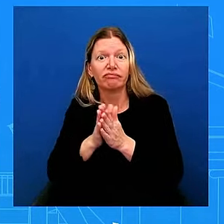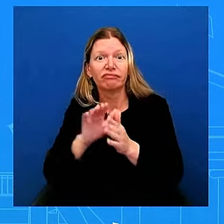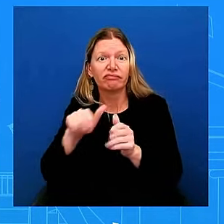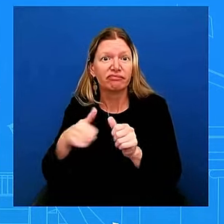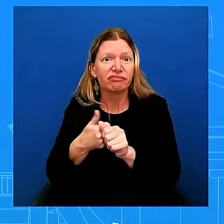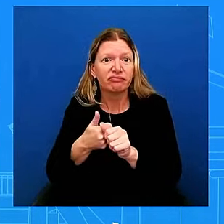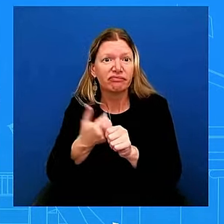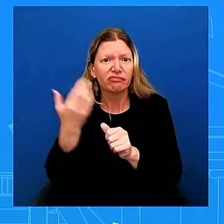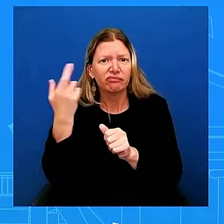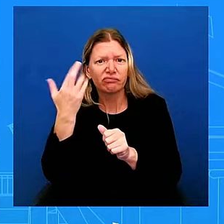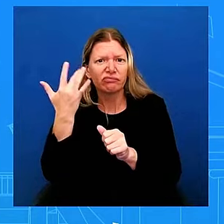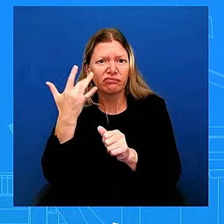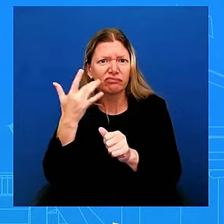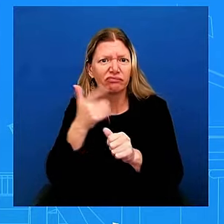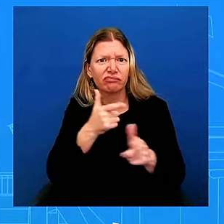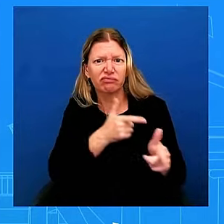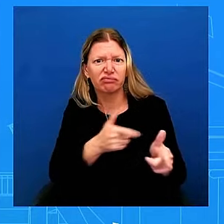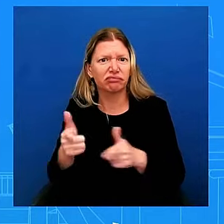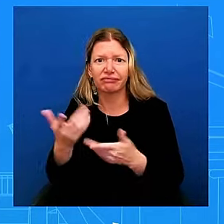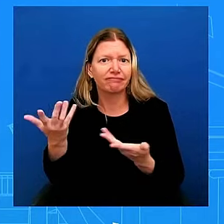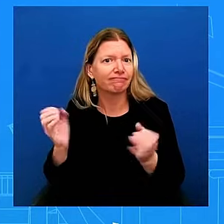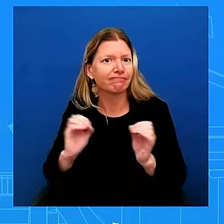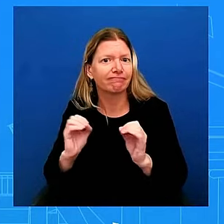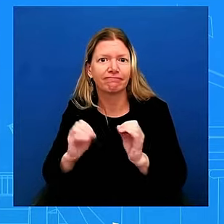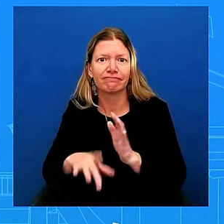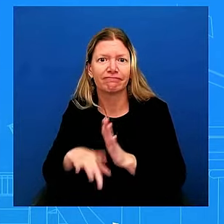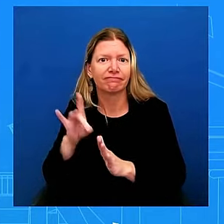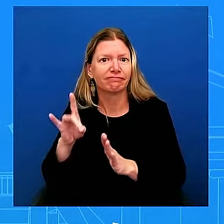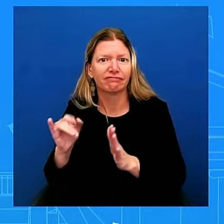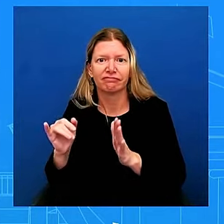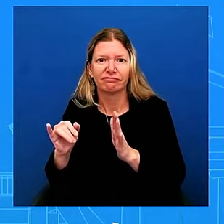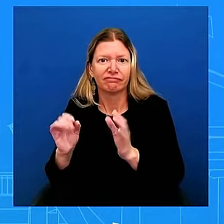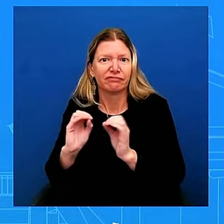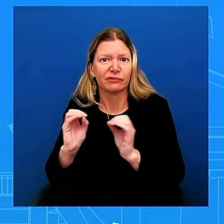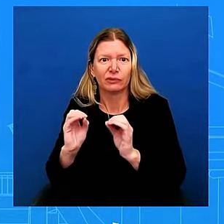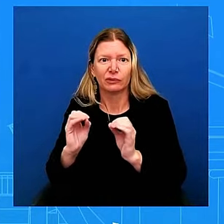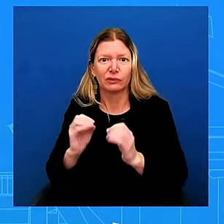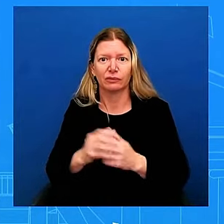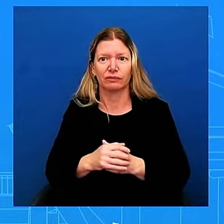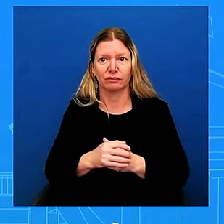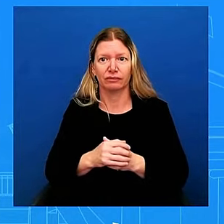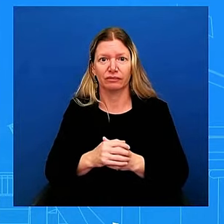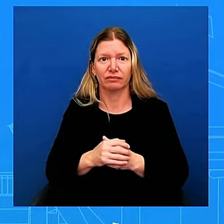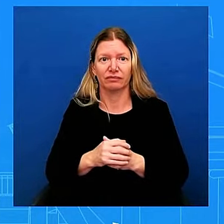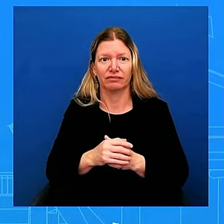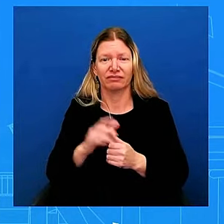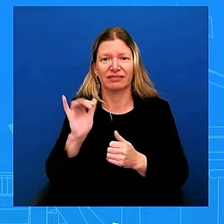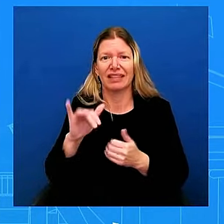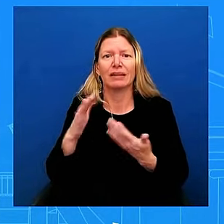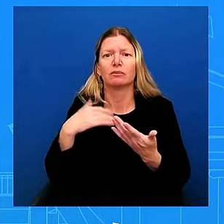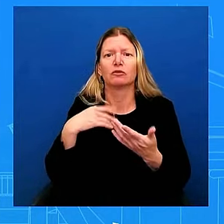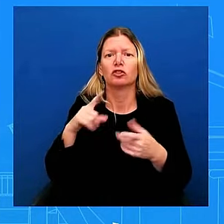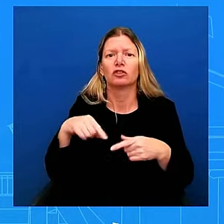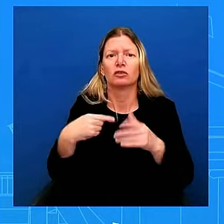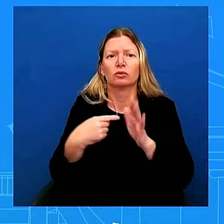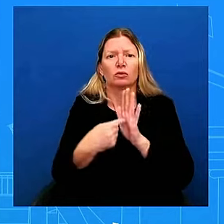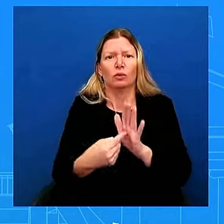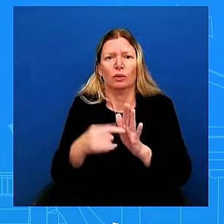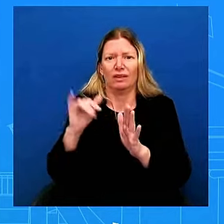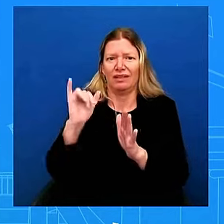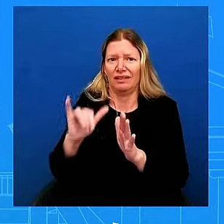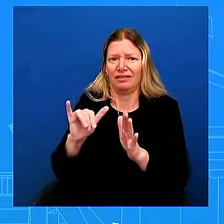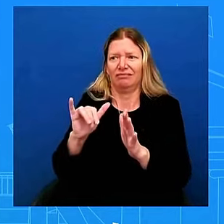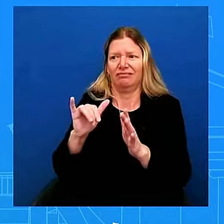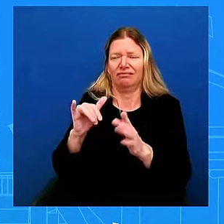I'm not suggesting anything. I just cited that as an example of the difficulty in identifying a motive. And one more, sir. At least